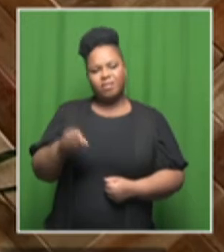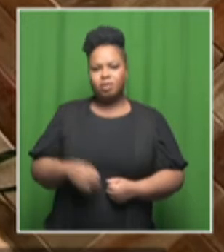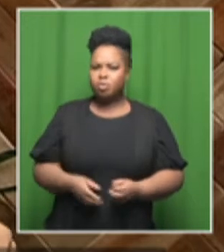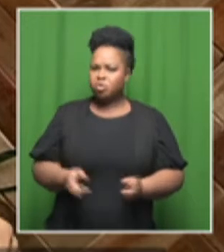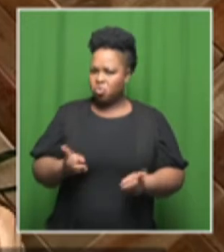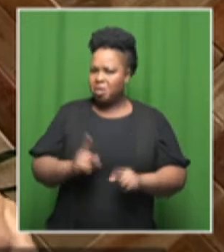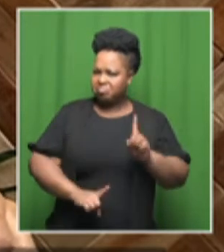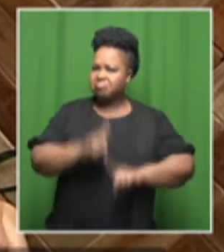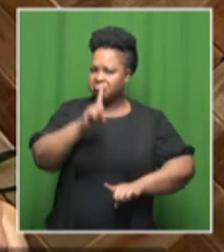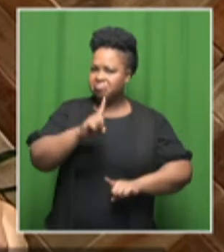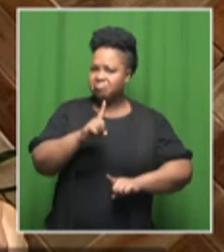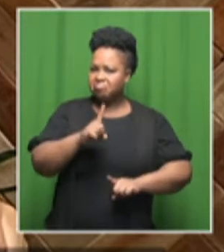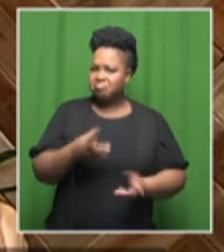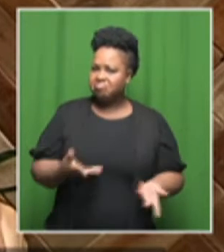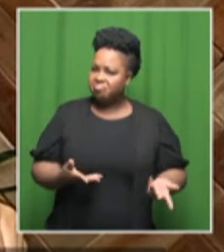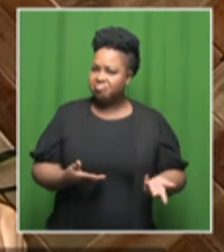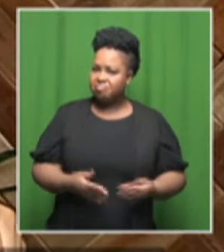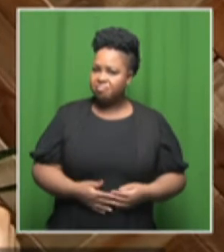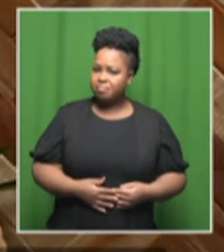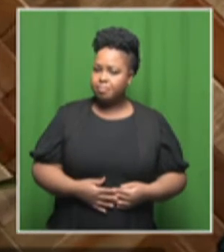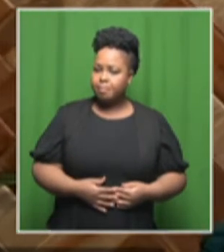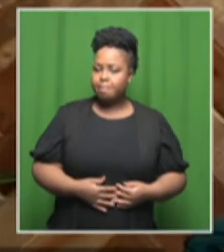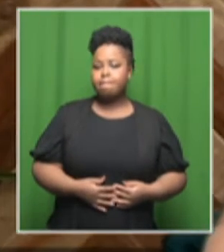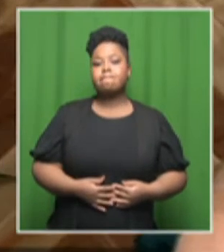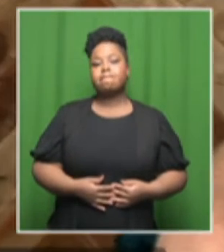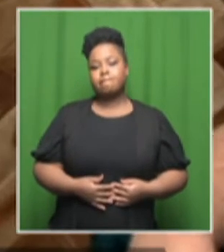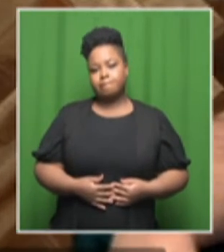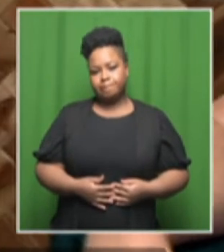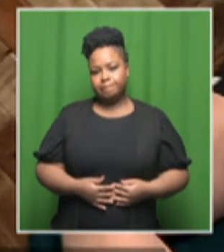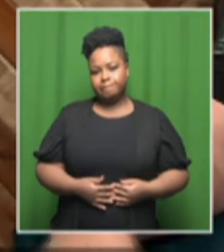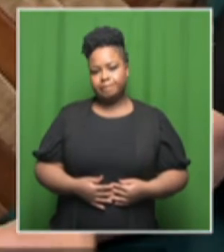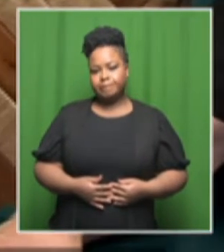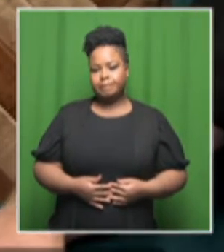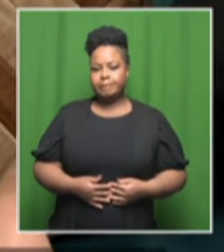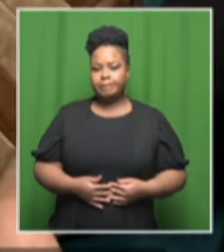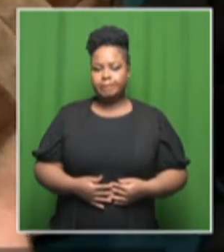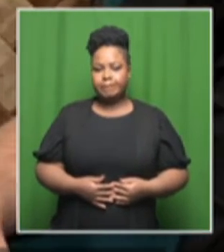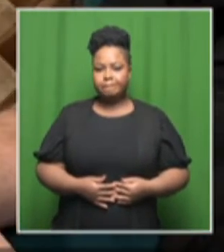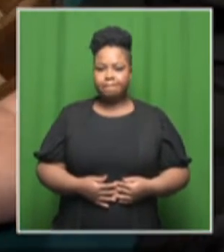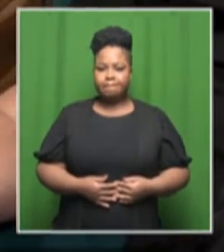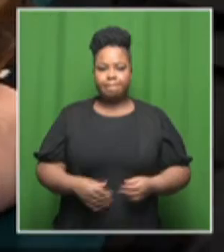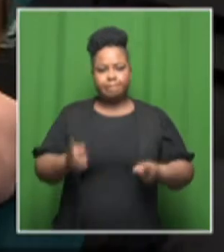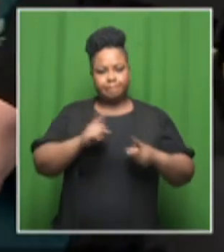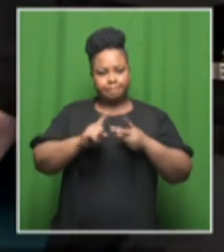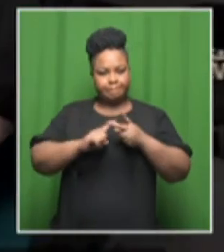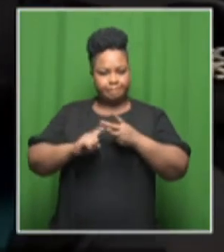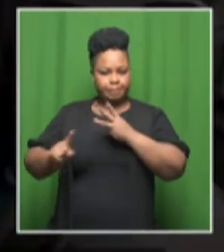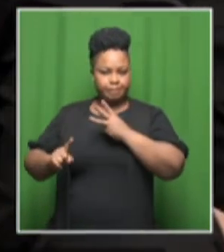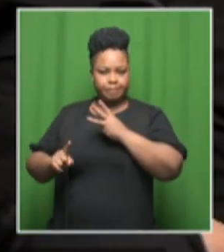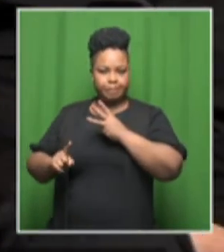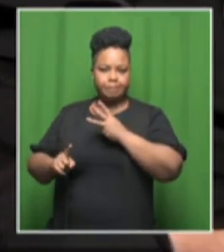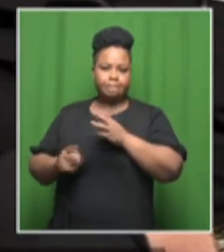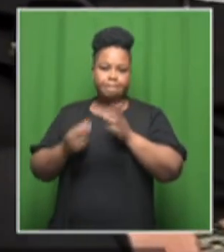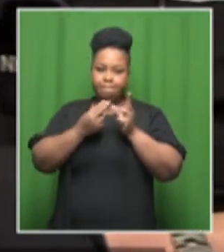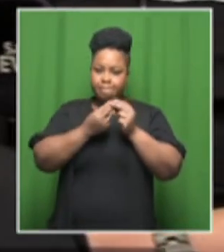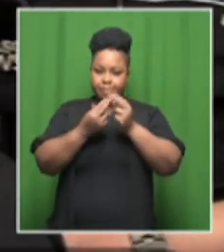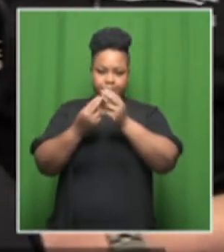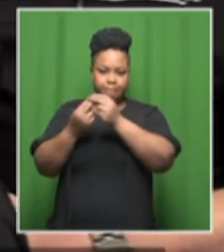is it? So there are different units that publish